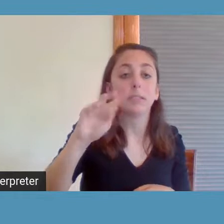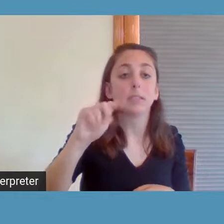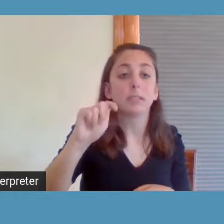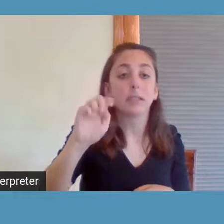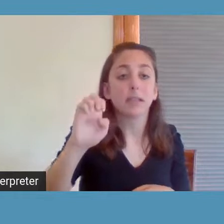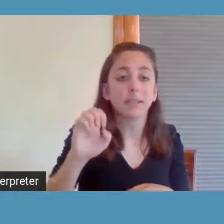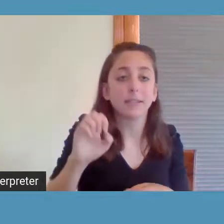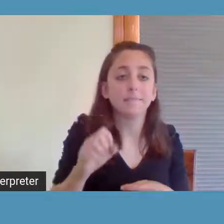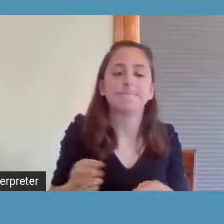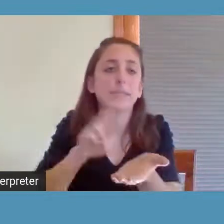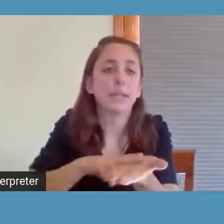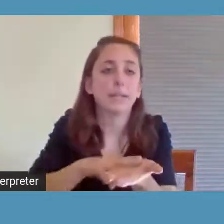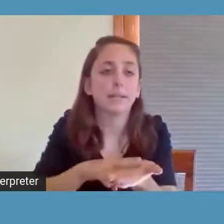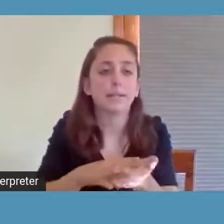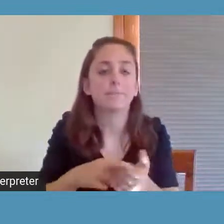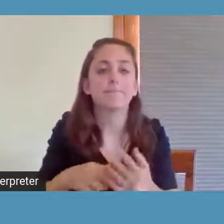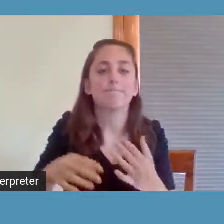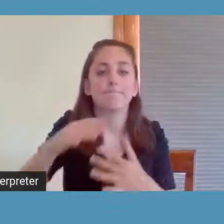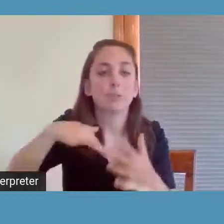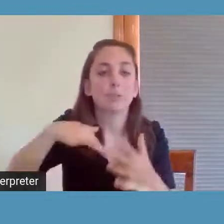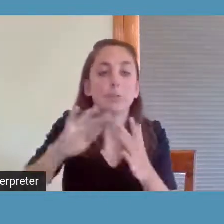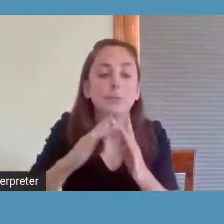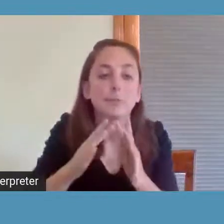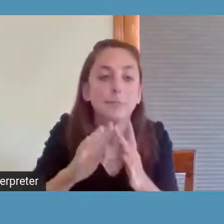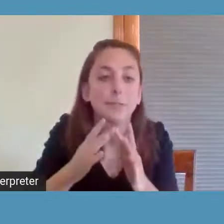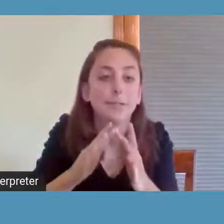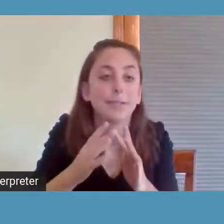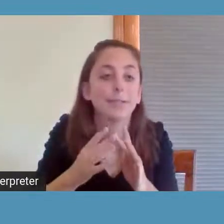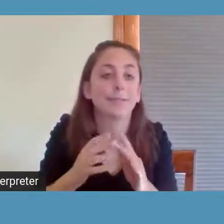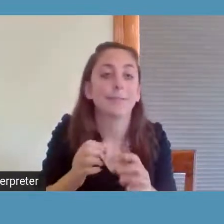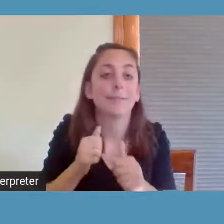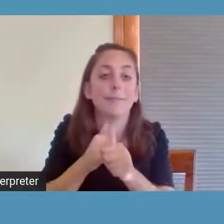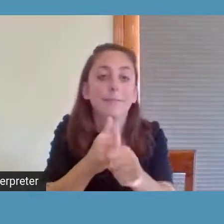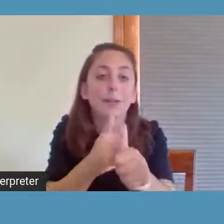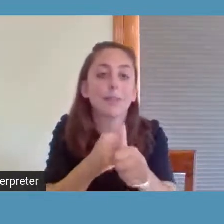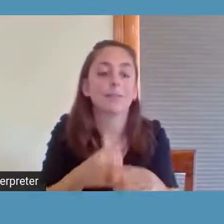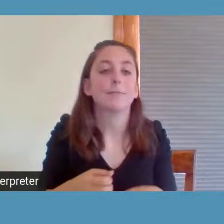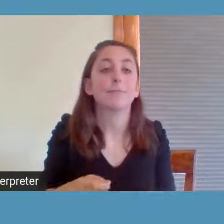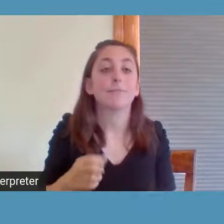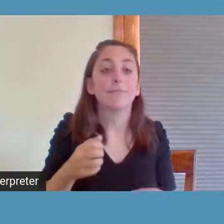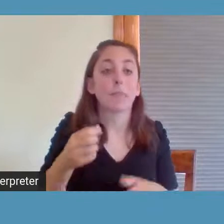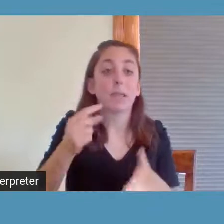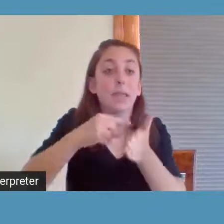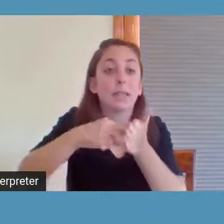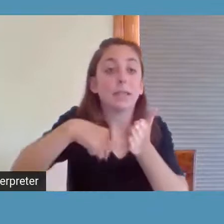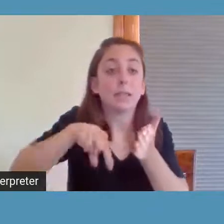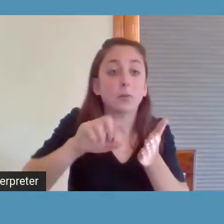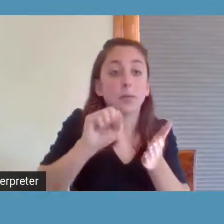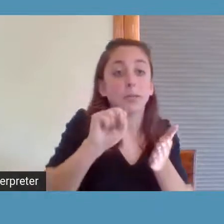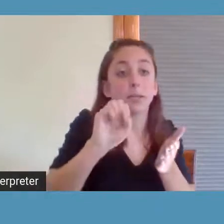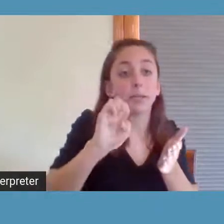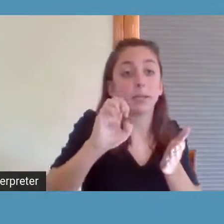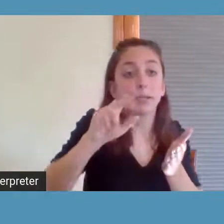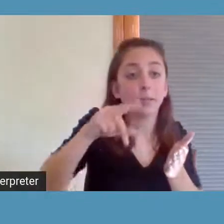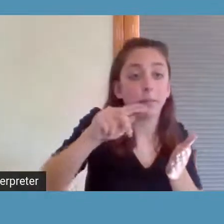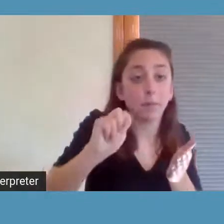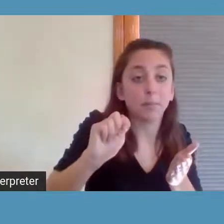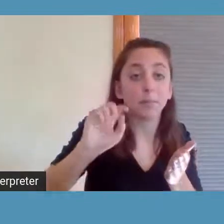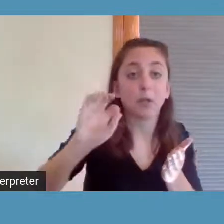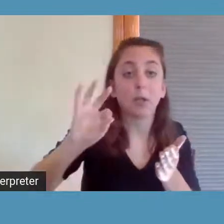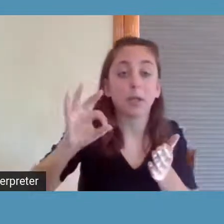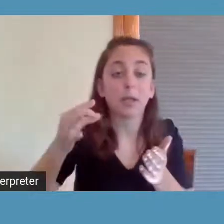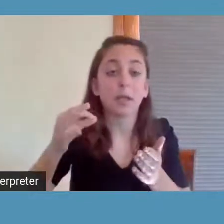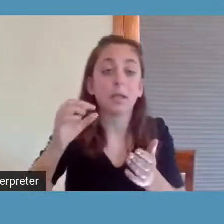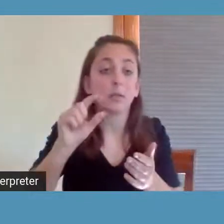aware of future programs. Join us next week, September 9th, 2021,